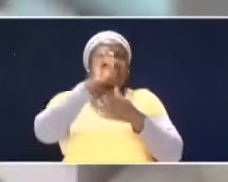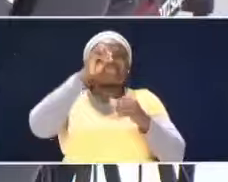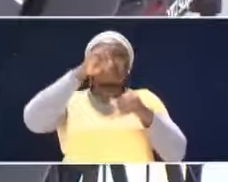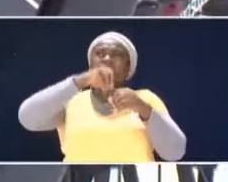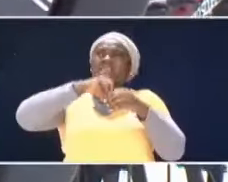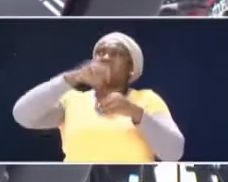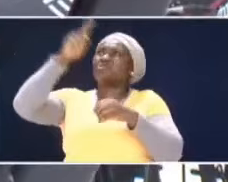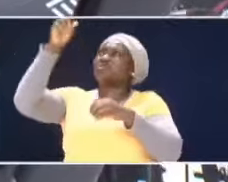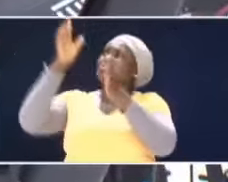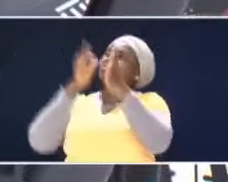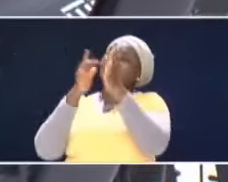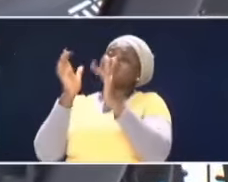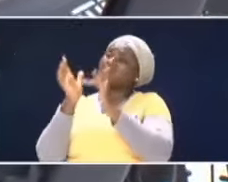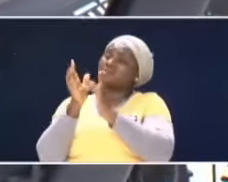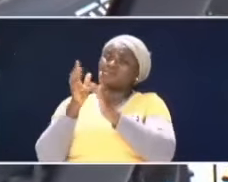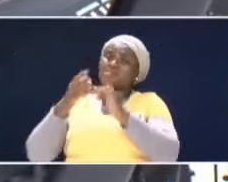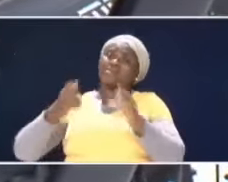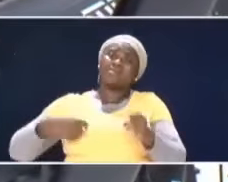wale ojesu.